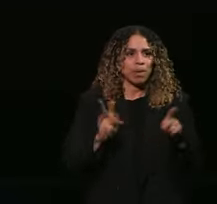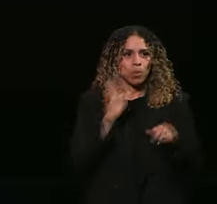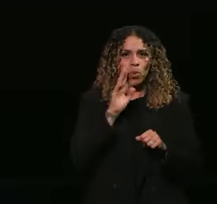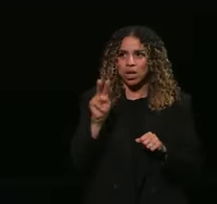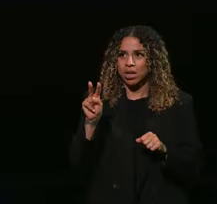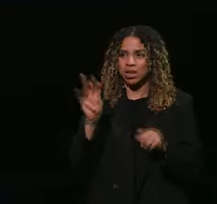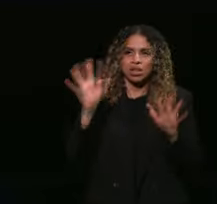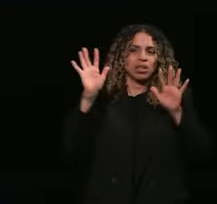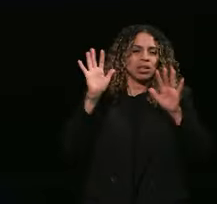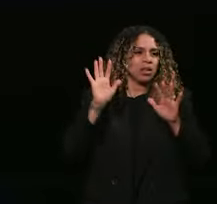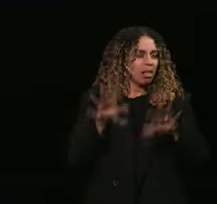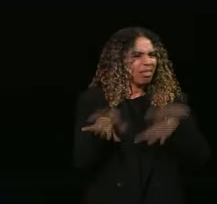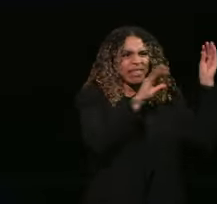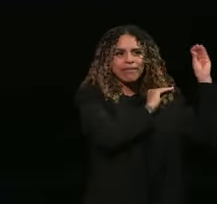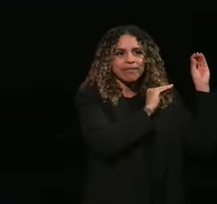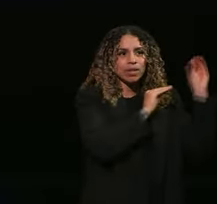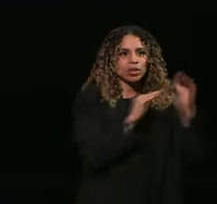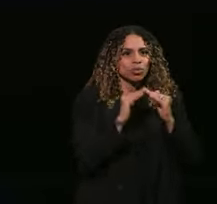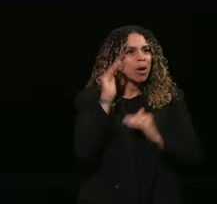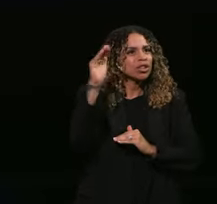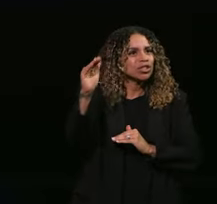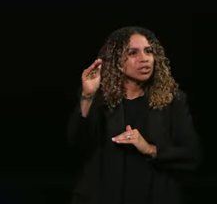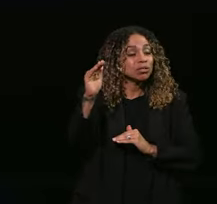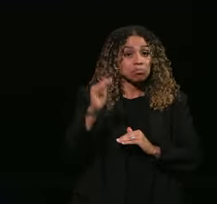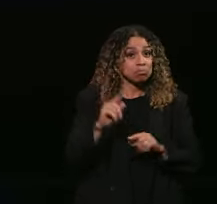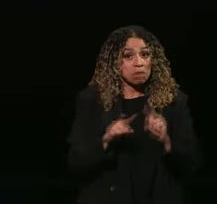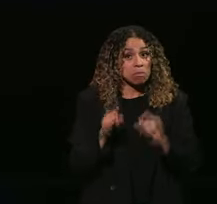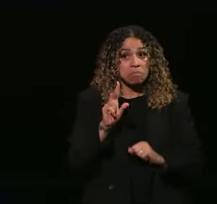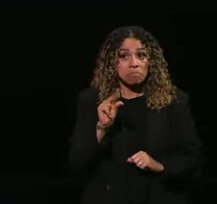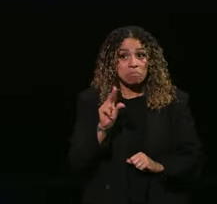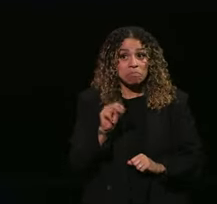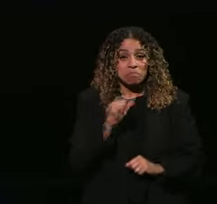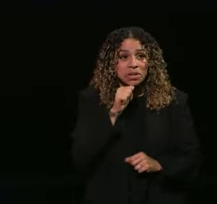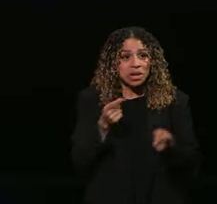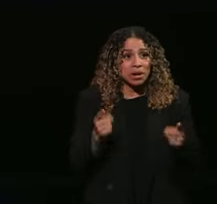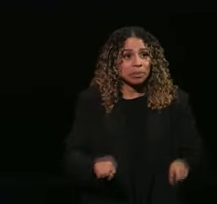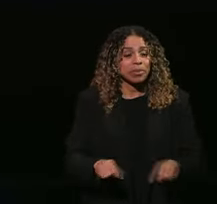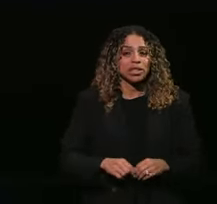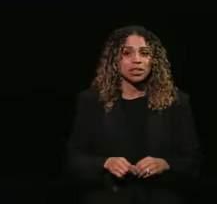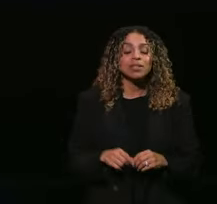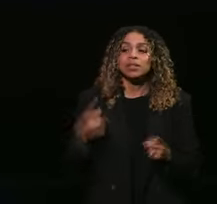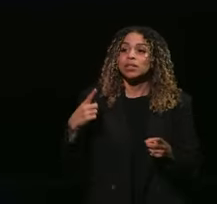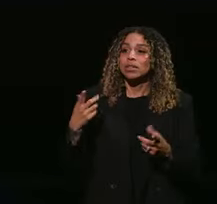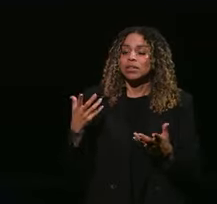it's gonna be too much, but they didn't. And since then, film,